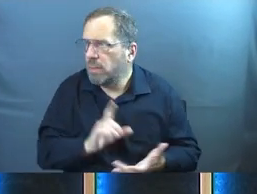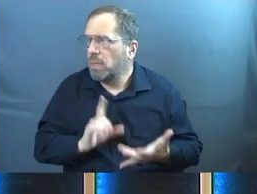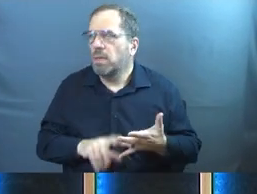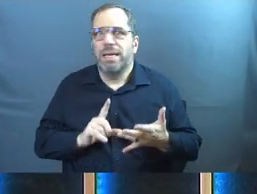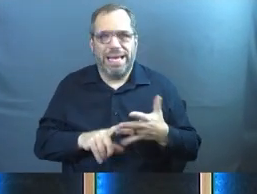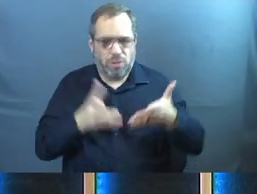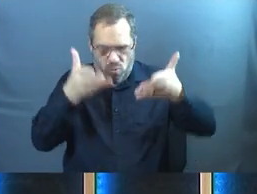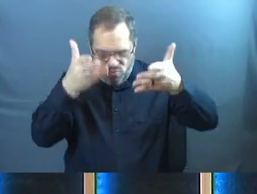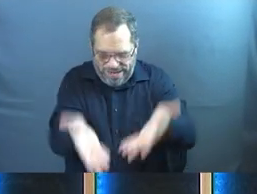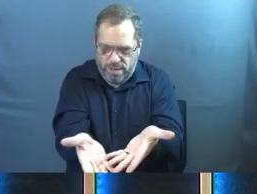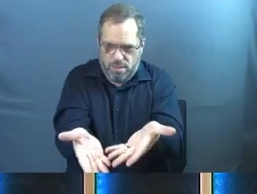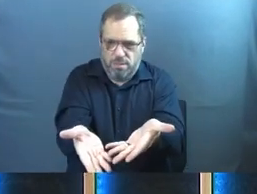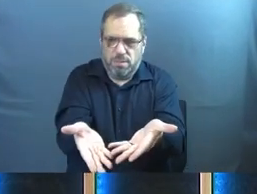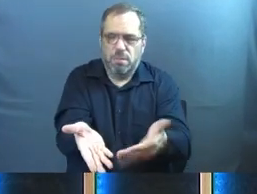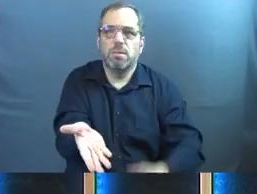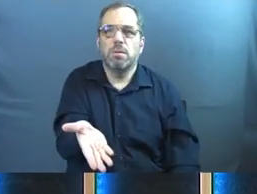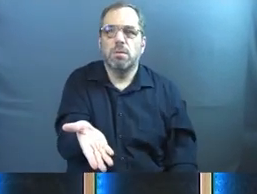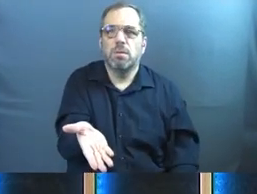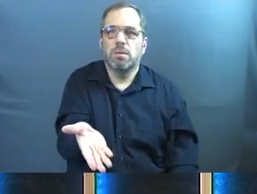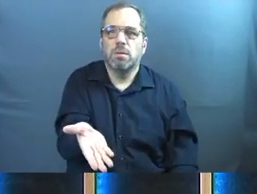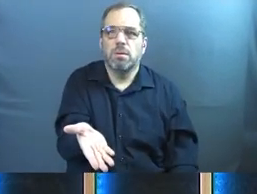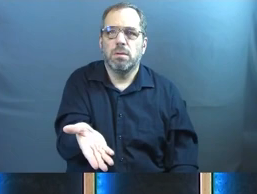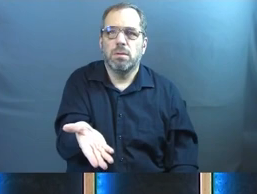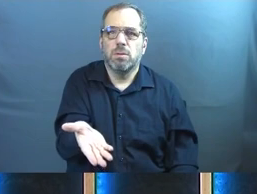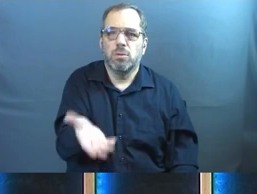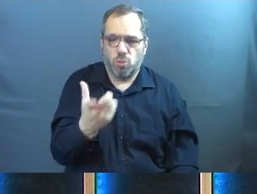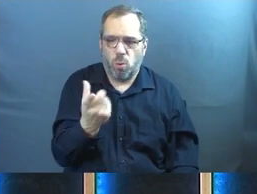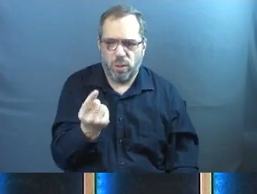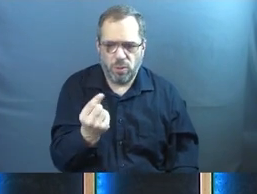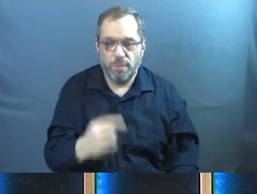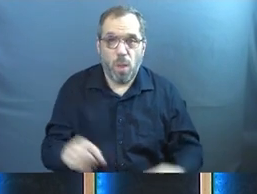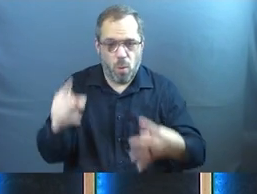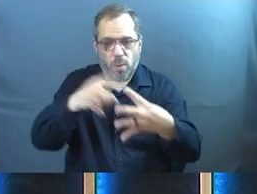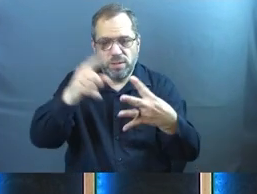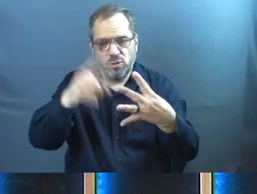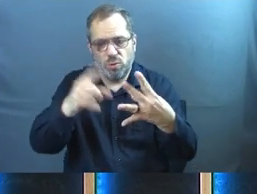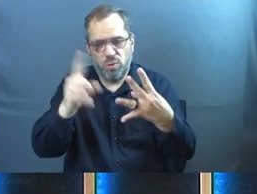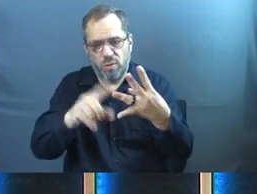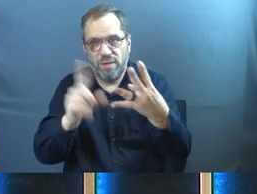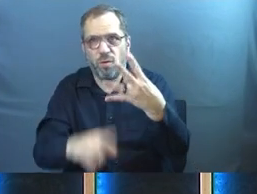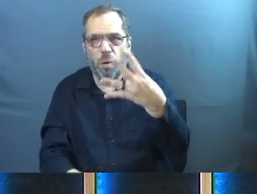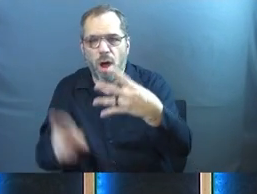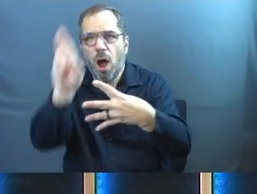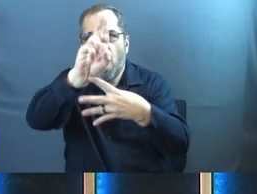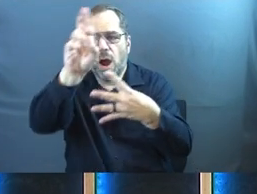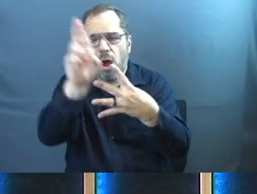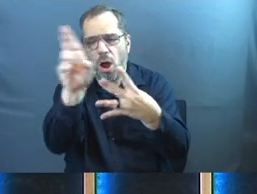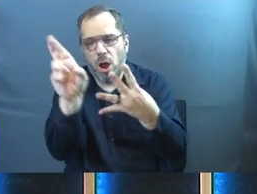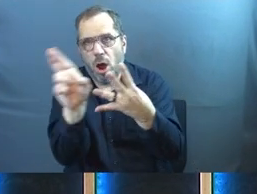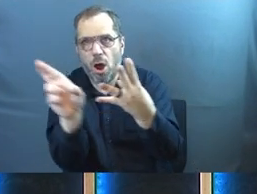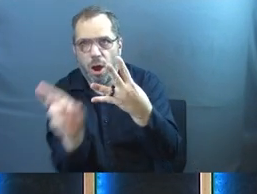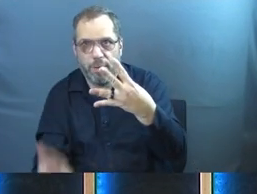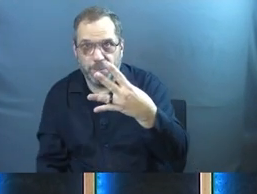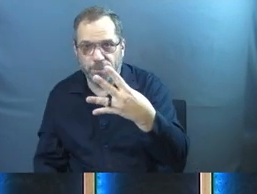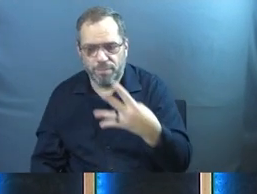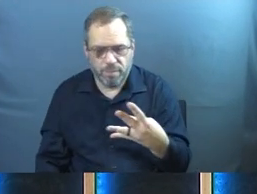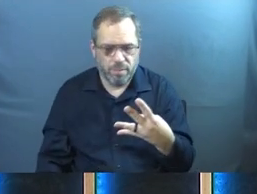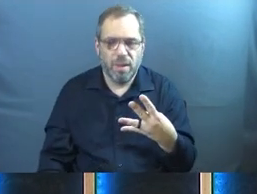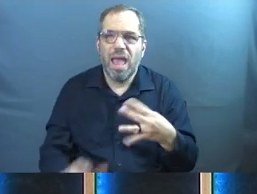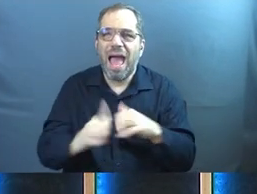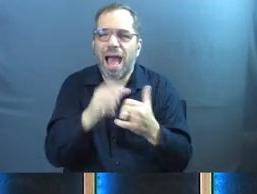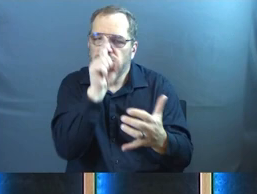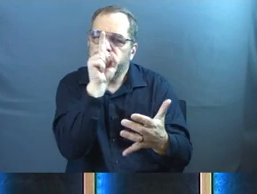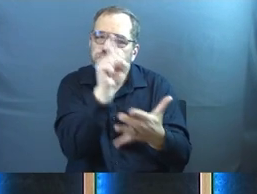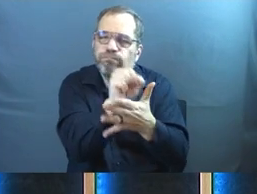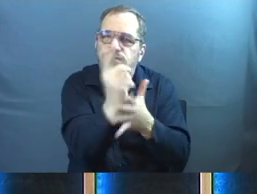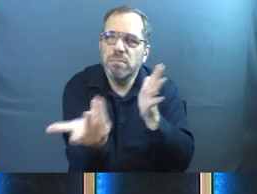all right here. So what do I do? Here's four steps, four R's for you. How to fall